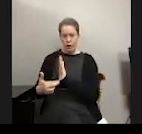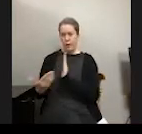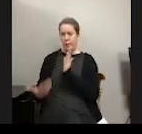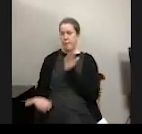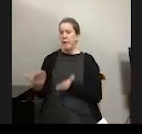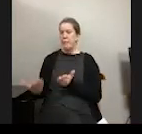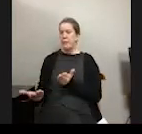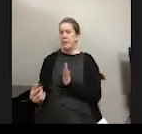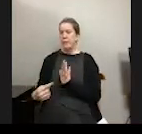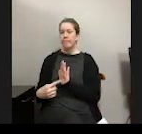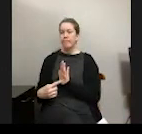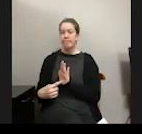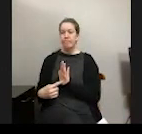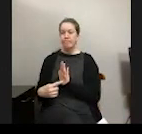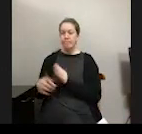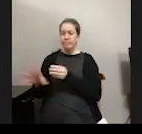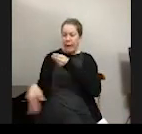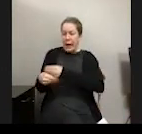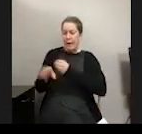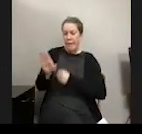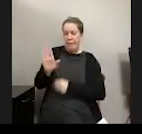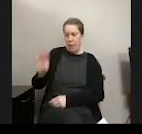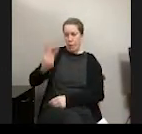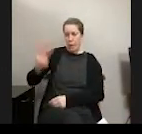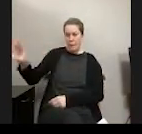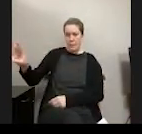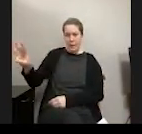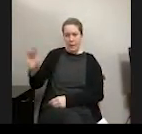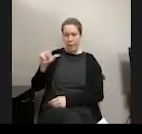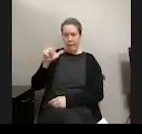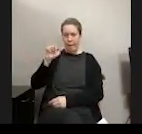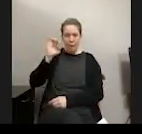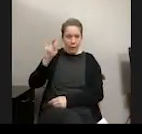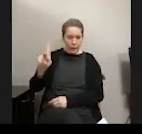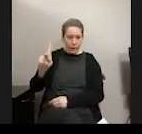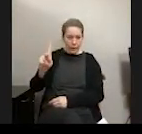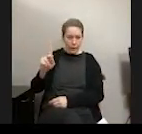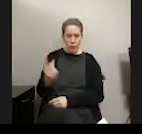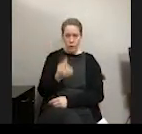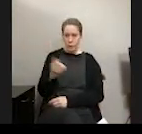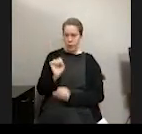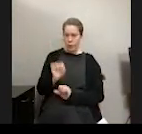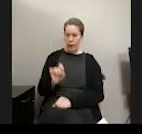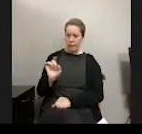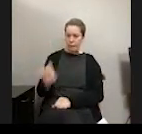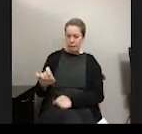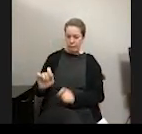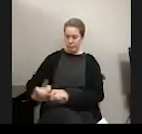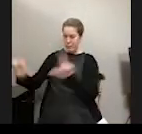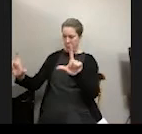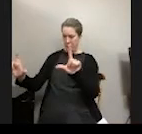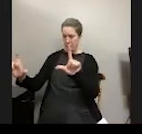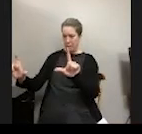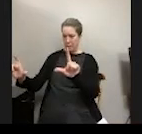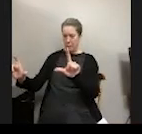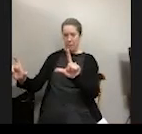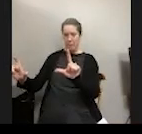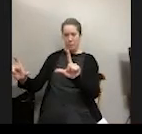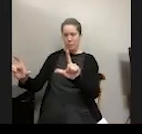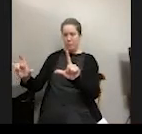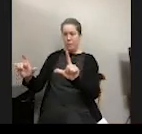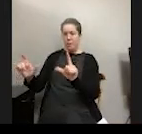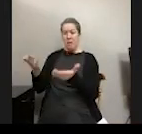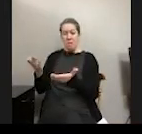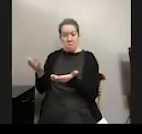can click on it and go learn about that artist, and potentially that might result in some sales, especially now when people